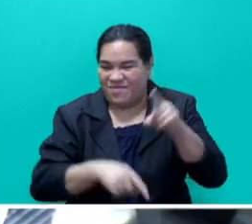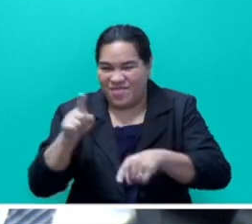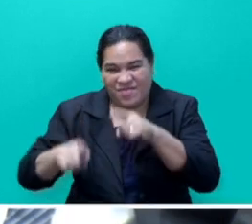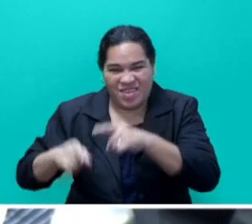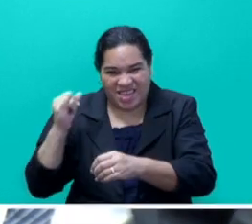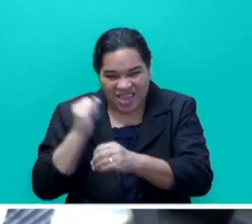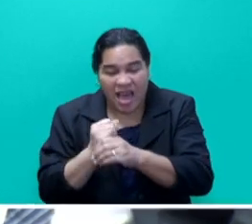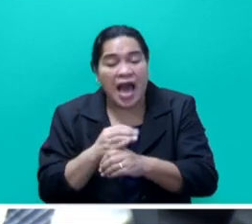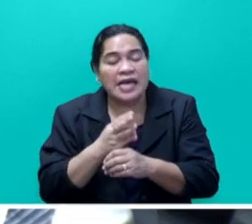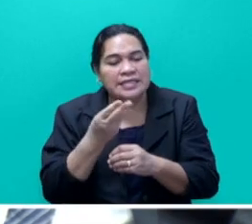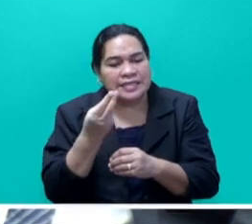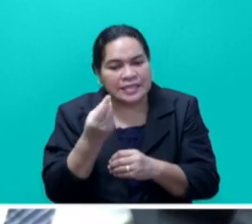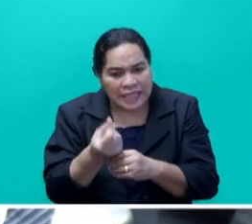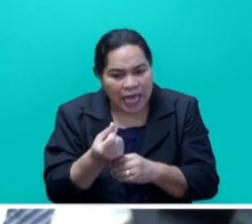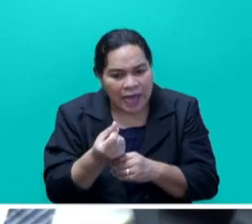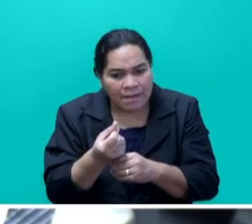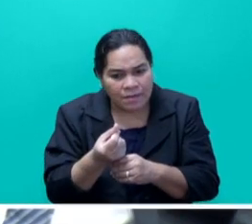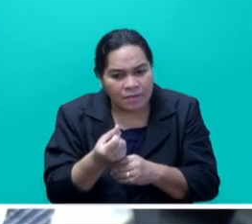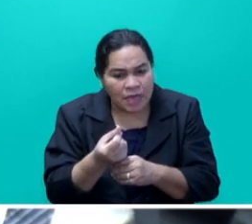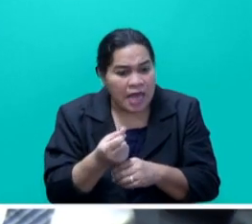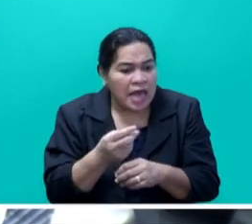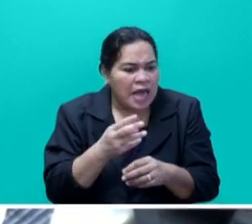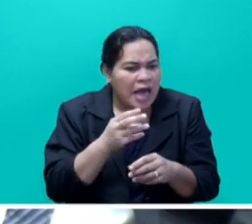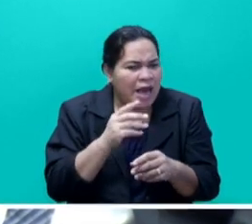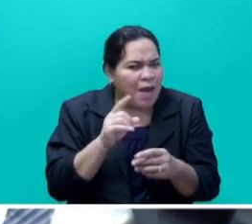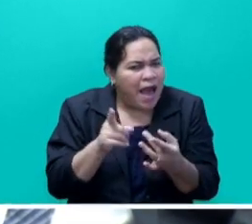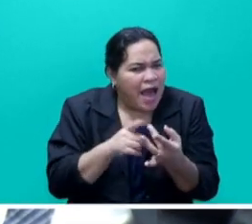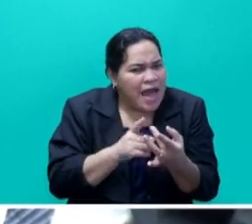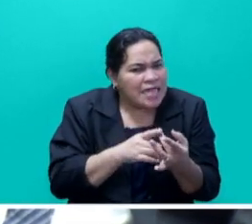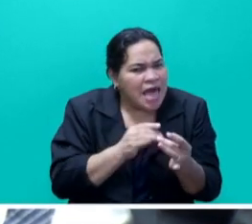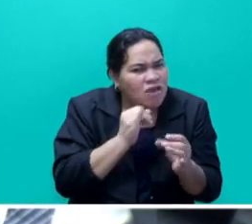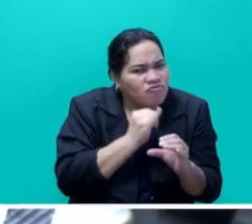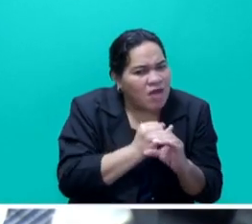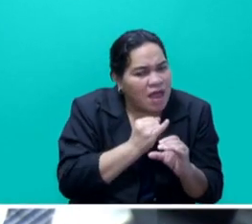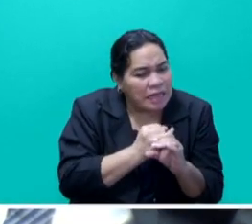some indications that in some places, some